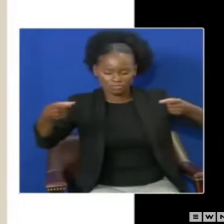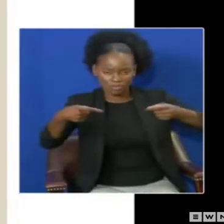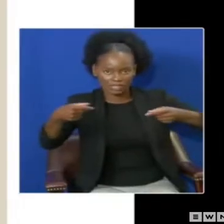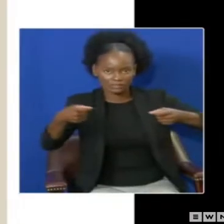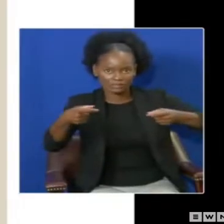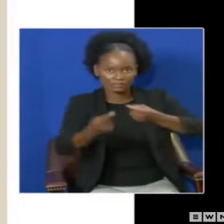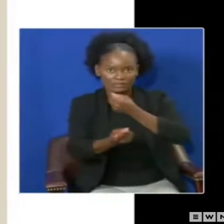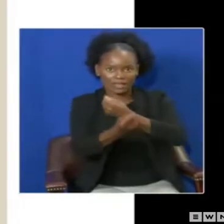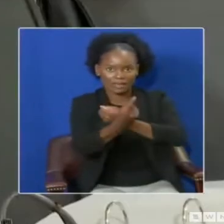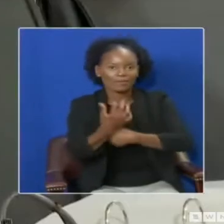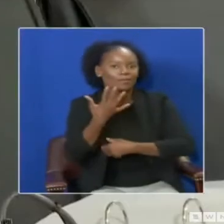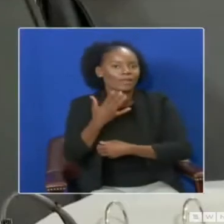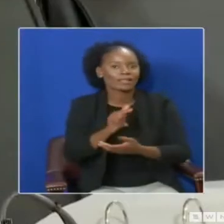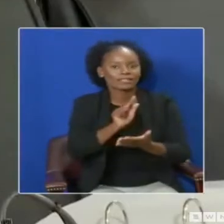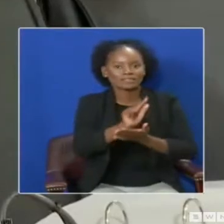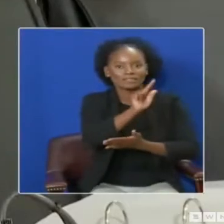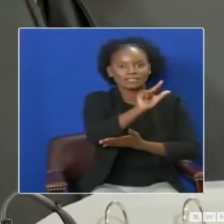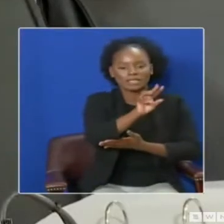the